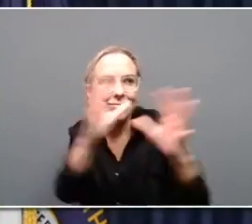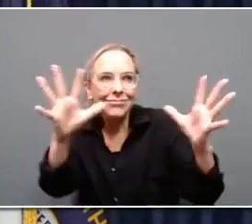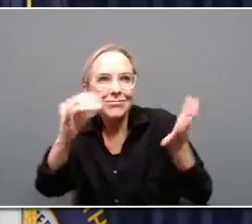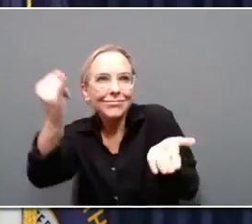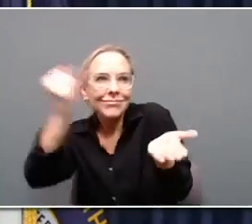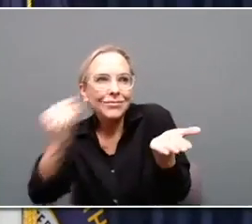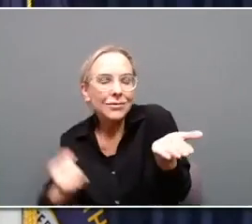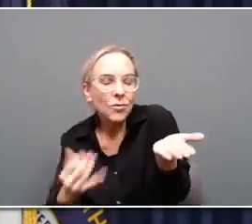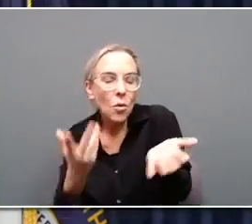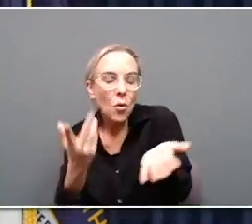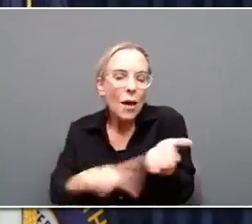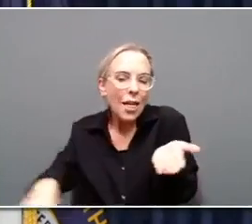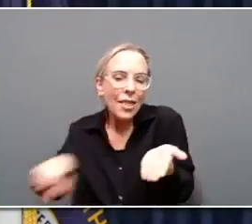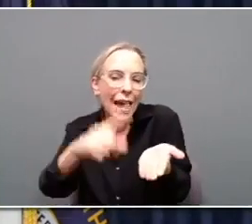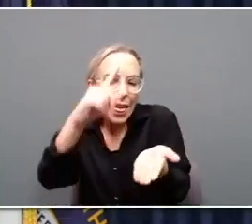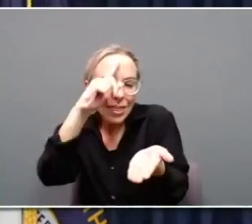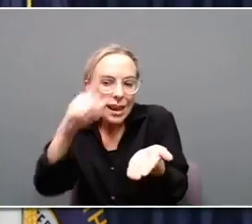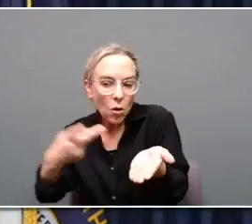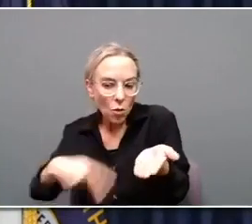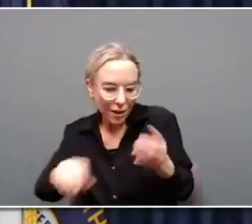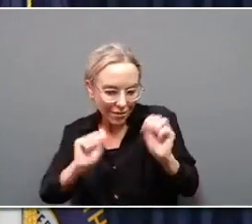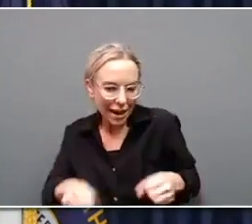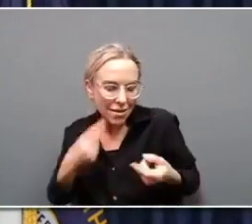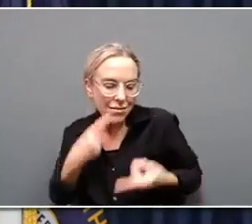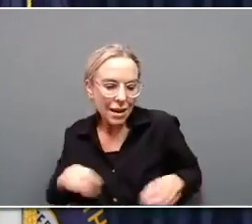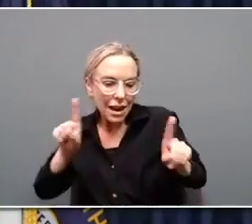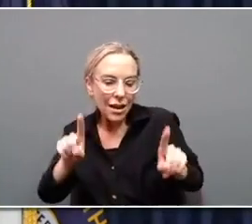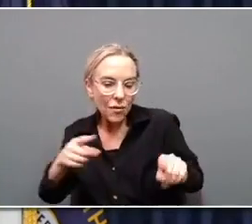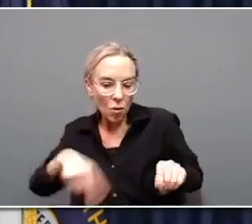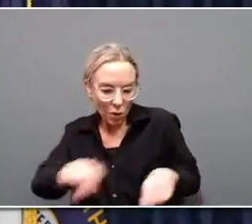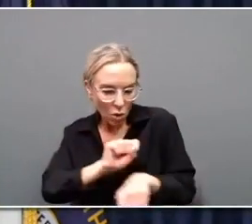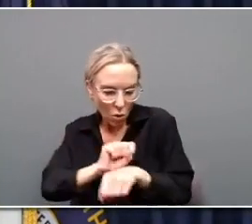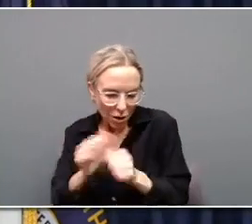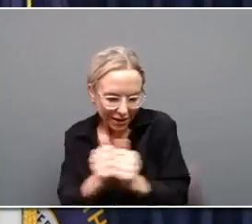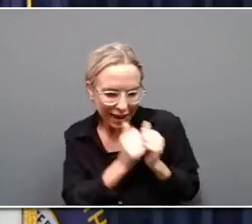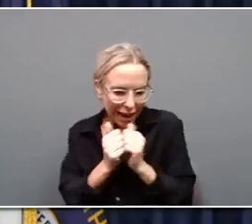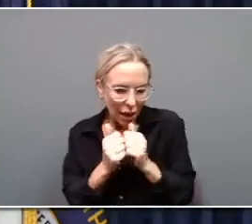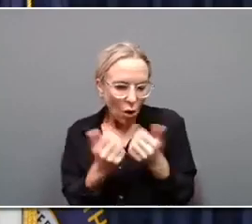accomplish when we move forward by working together.